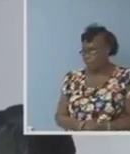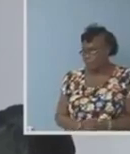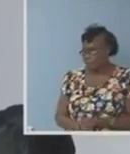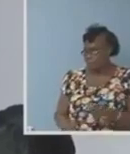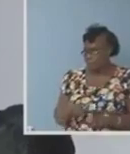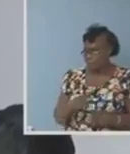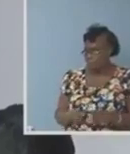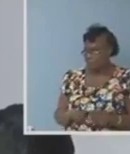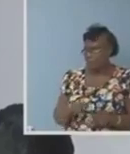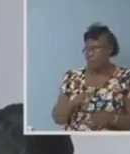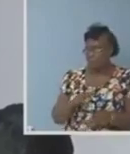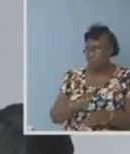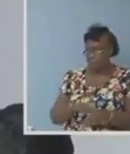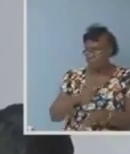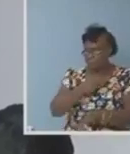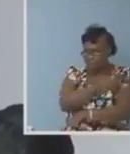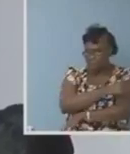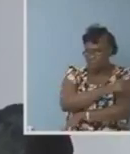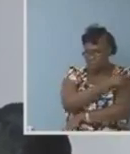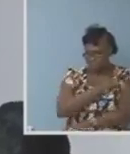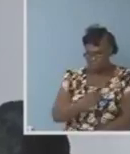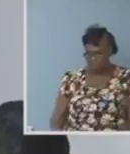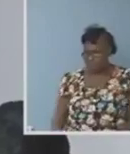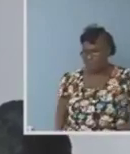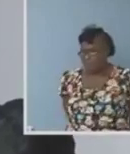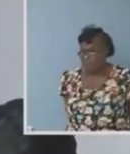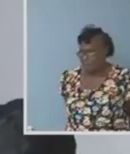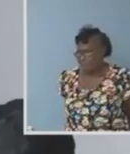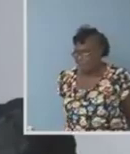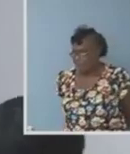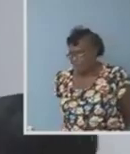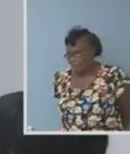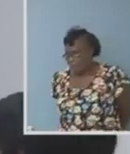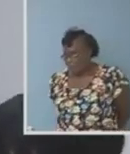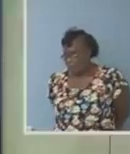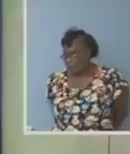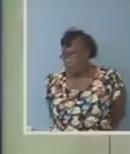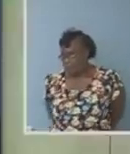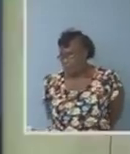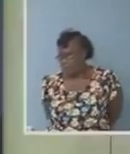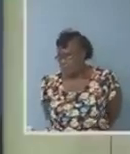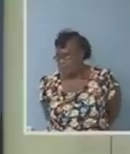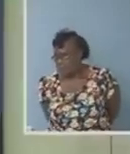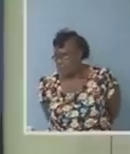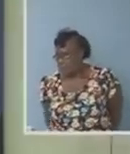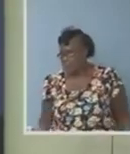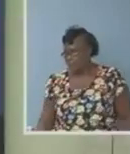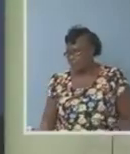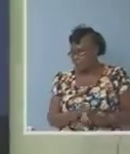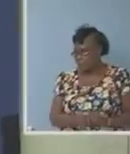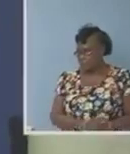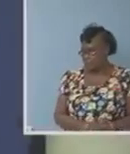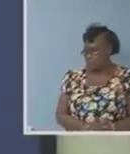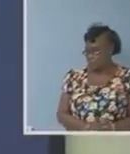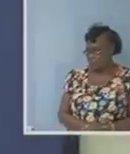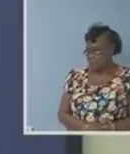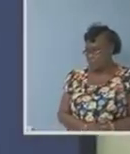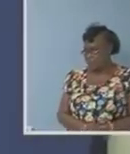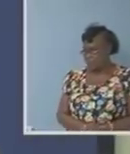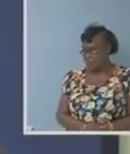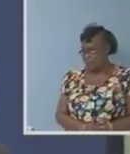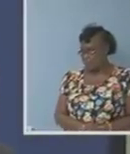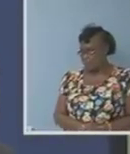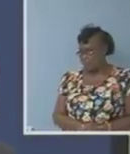the particularly accident and emergency department. Well, let me say before I hand it over to the